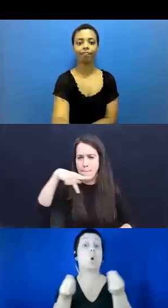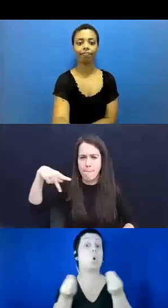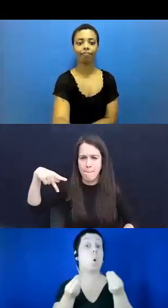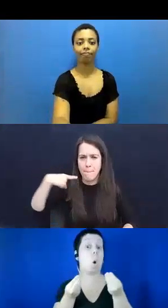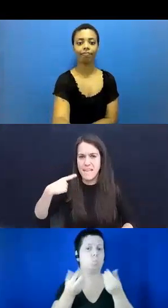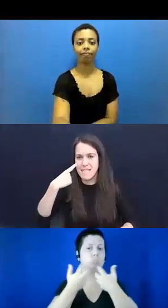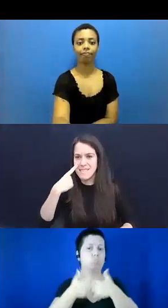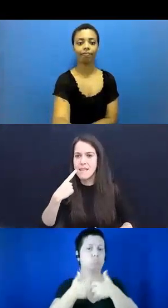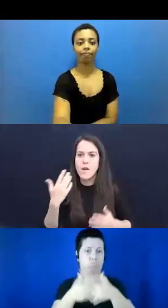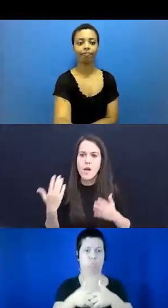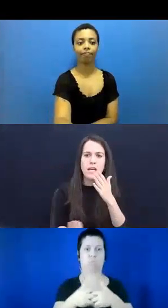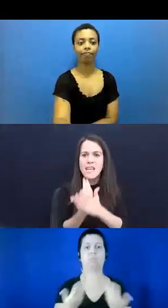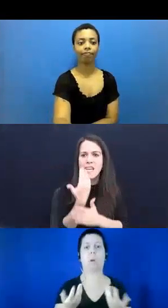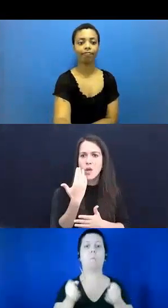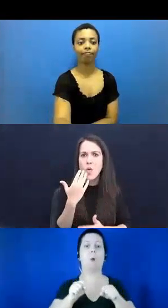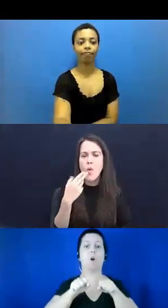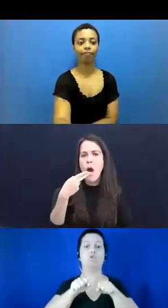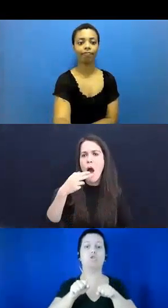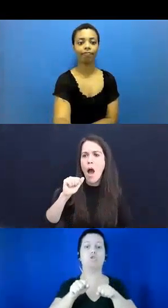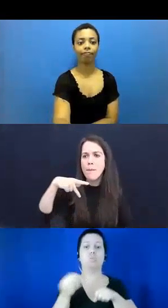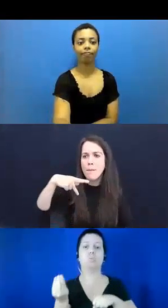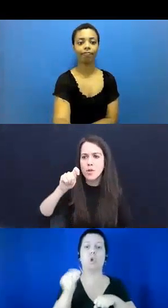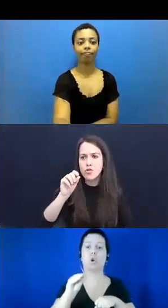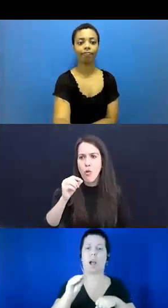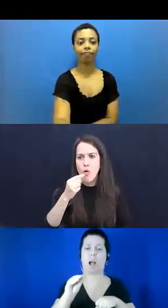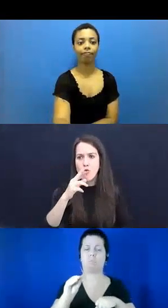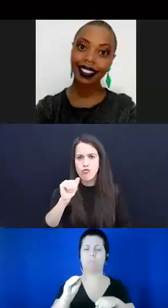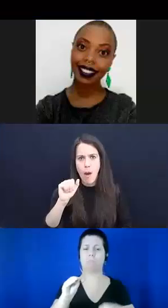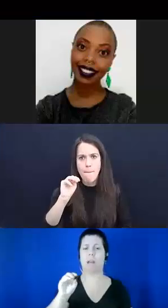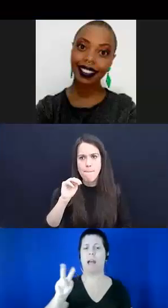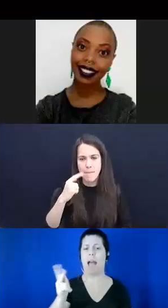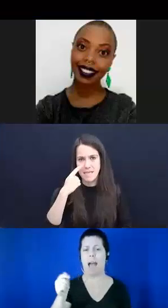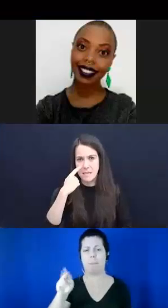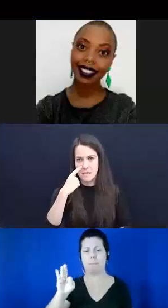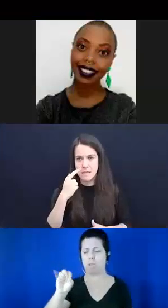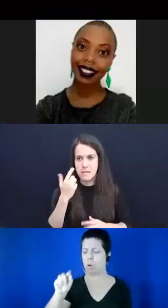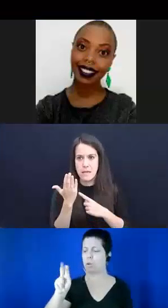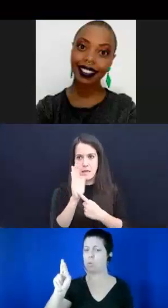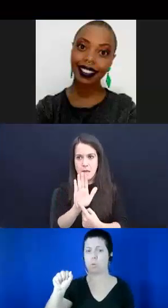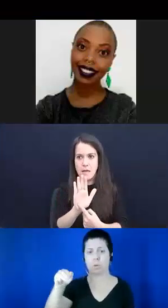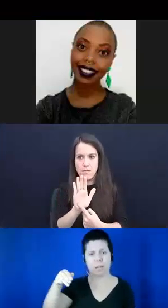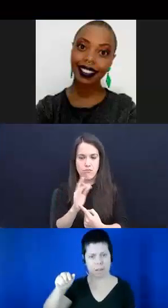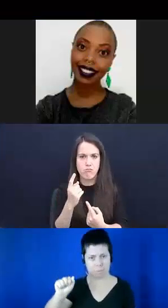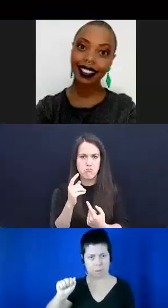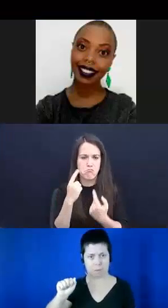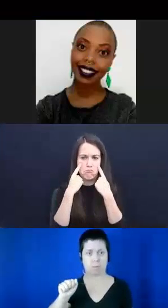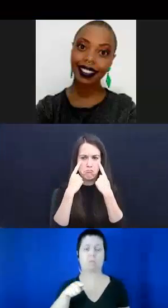new haptogram simply by choosing the option Add. I can, for example, try to